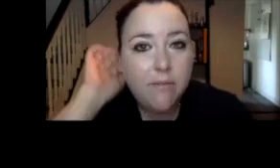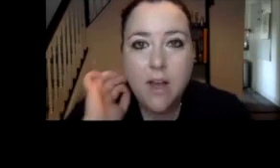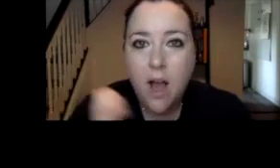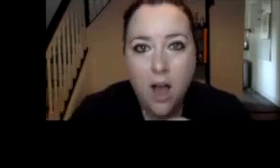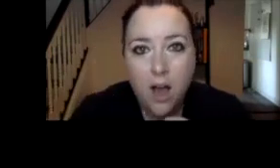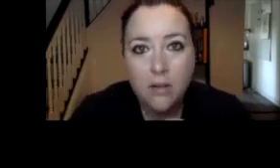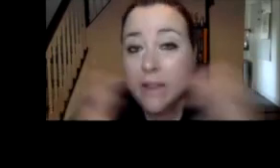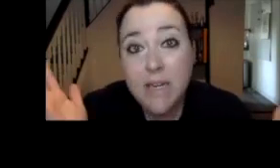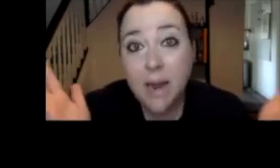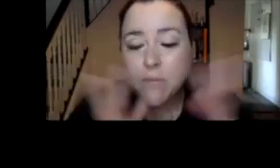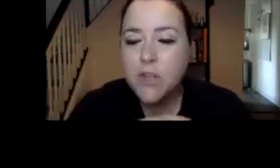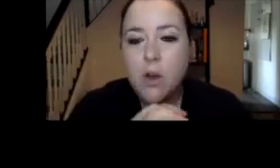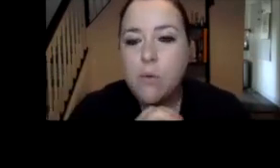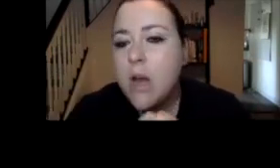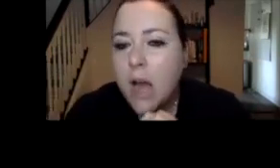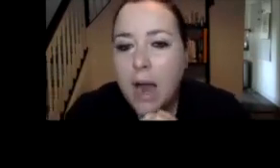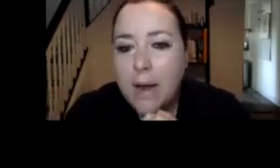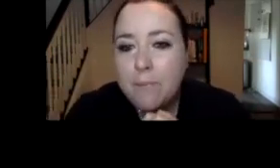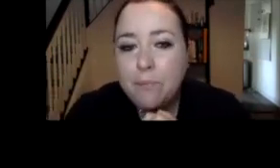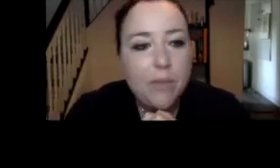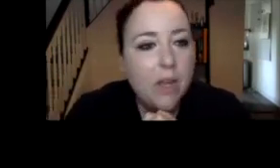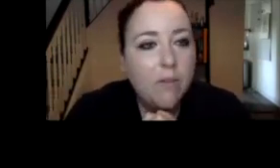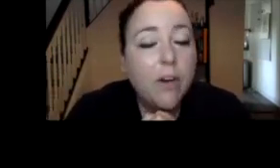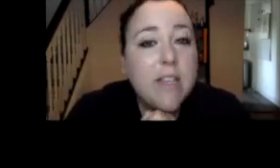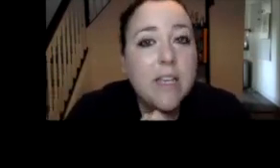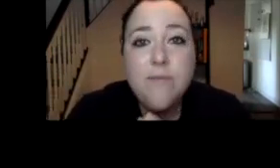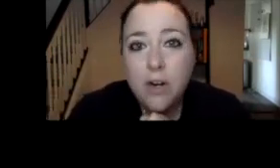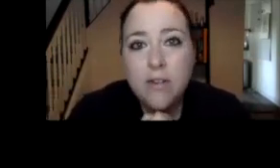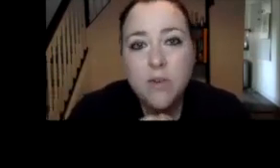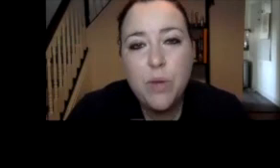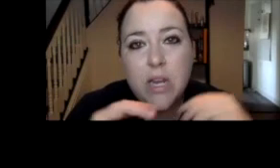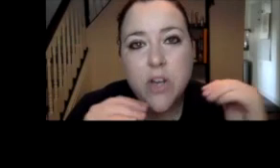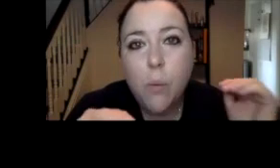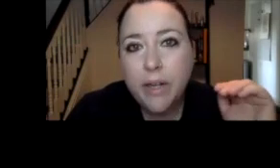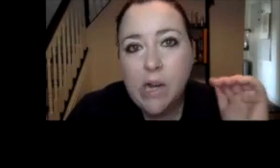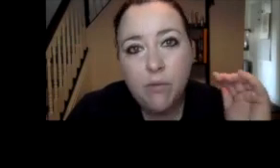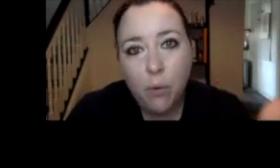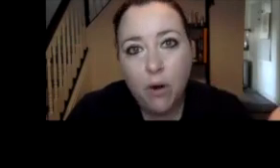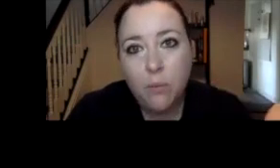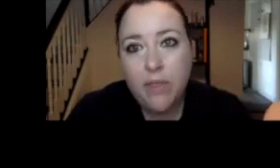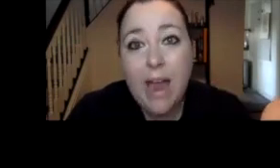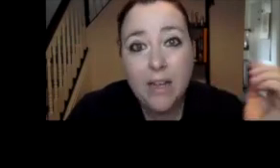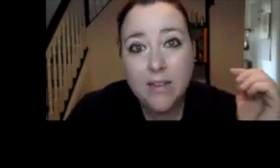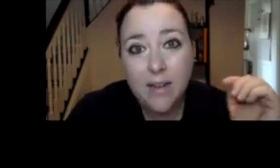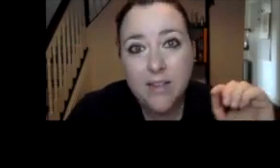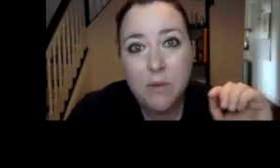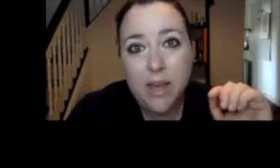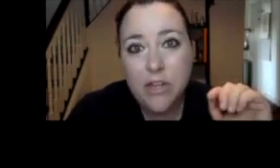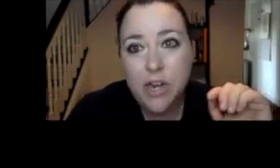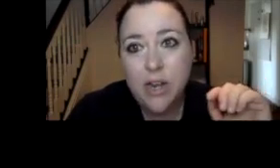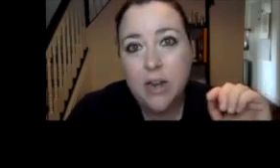stuff in the meantime. So first things first, we don't want to go forward with any